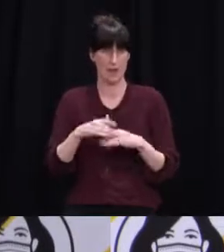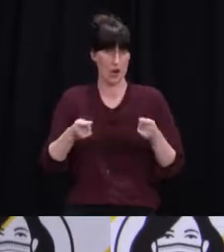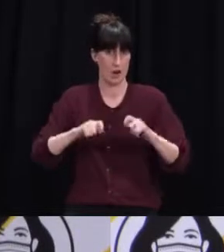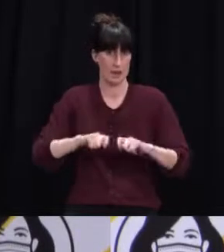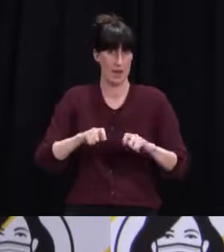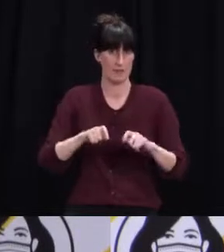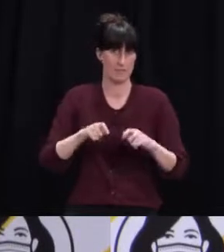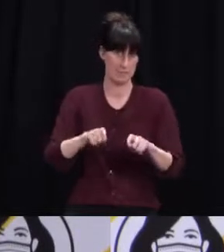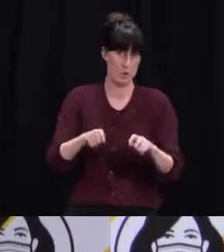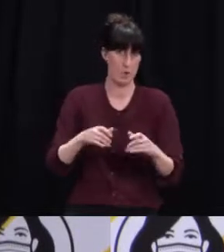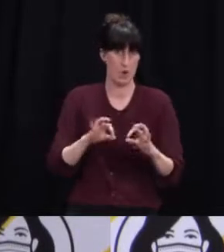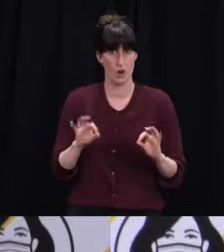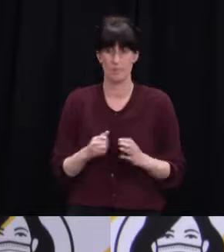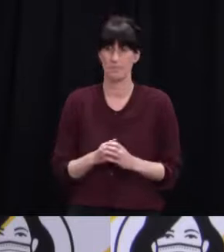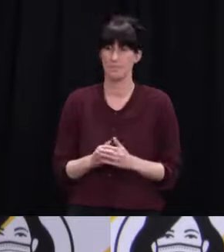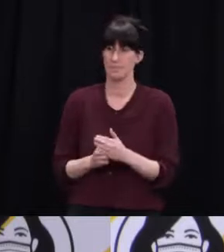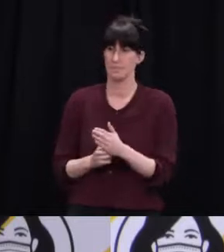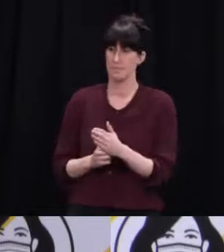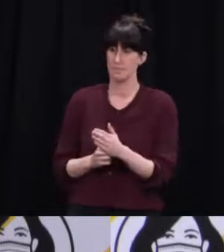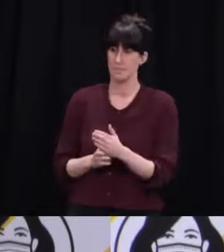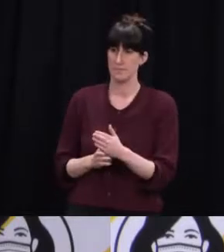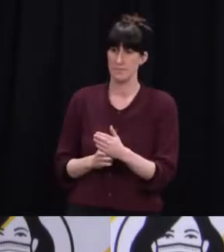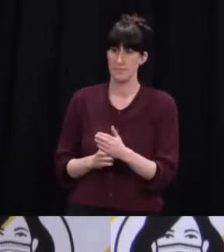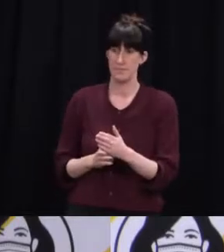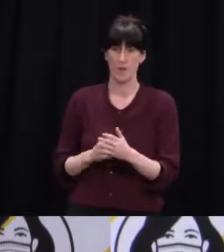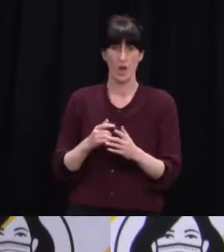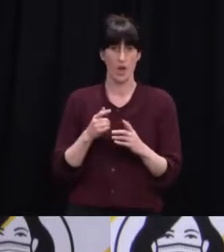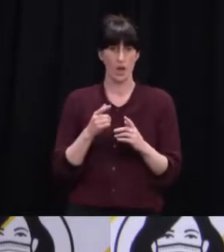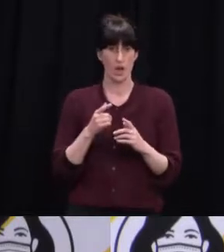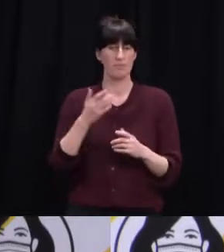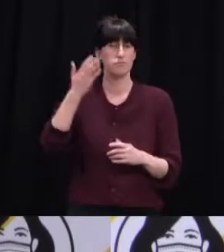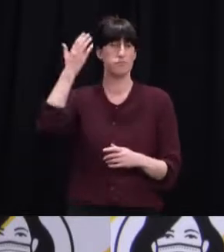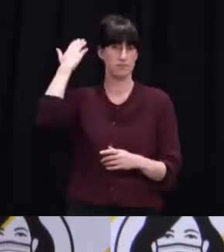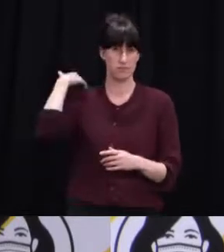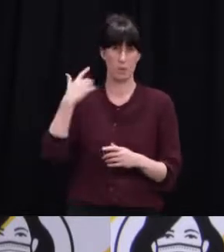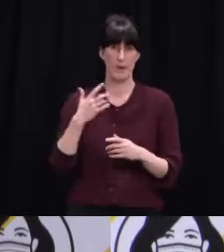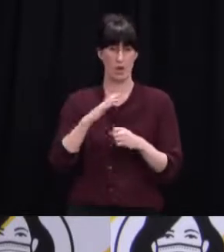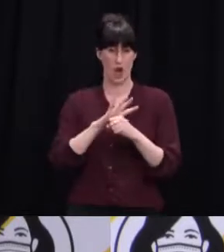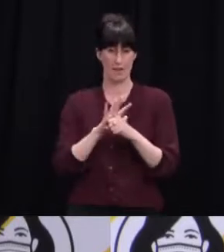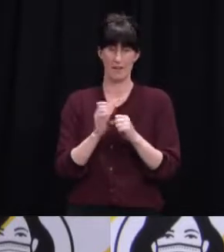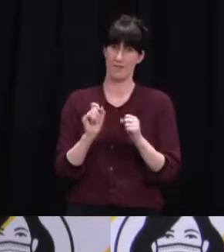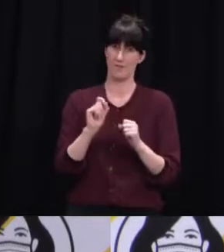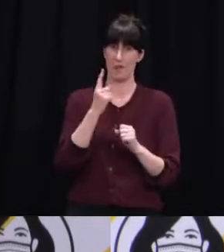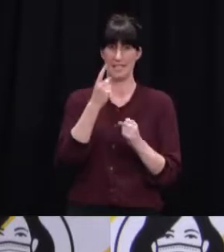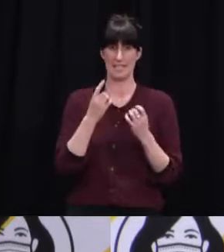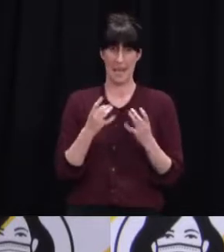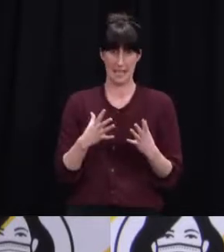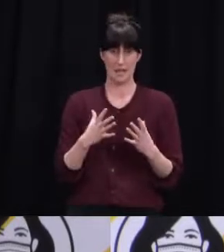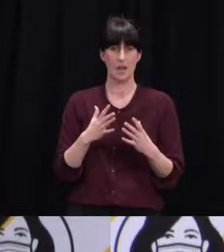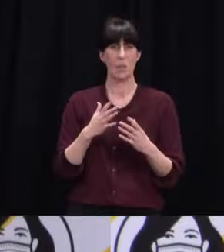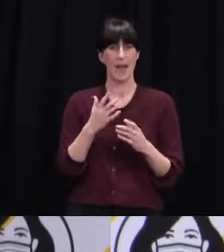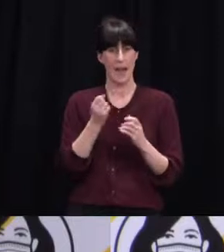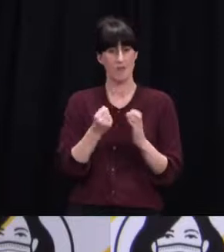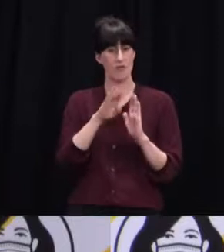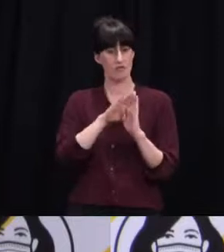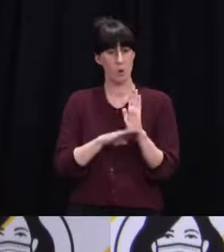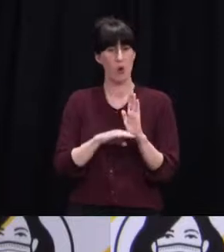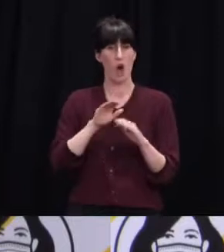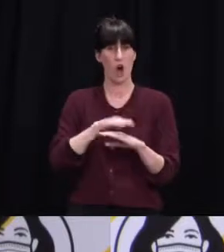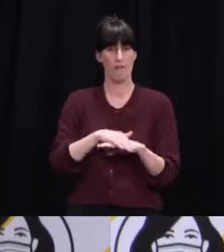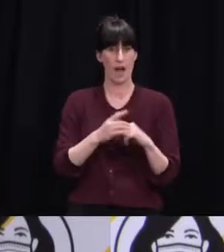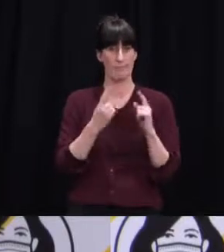decision. I do want to sweep through the room, but I'll let you haven't had many questions, so I'll let you... Level 4, determining the physical distancing guideline that